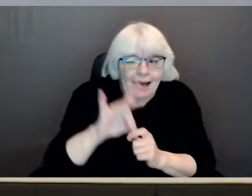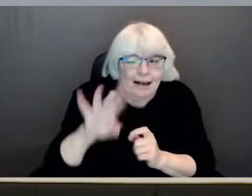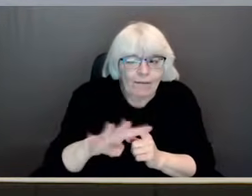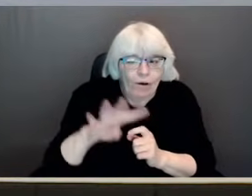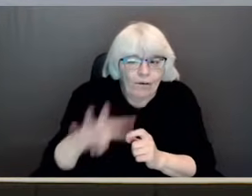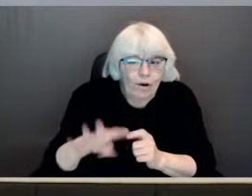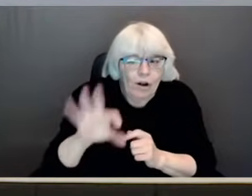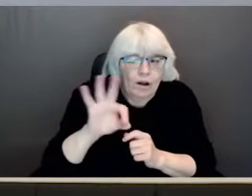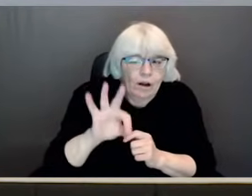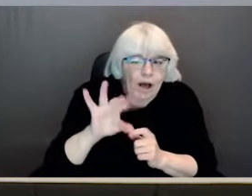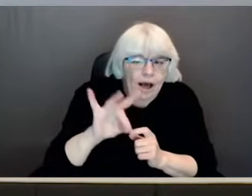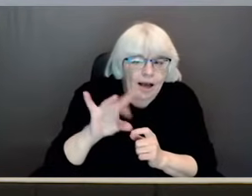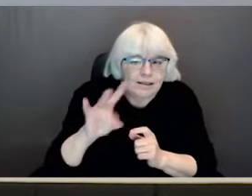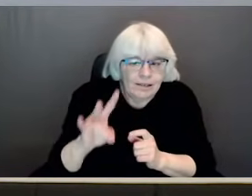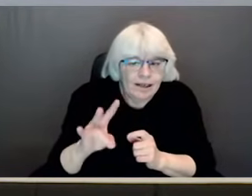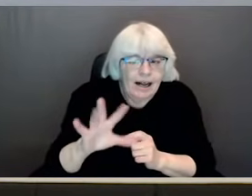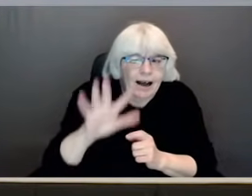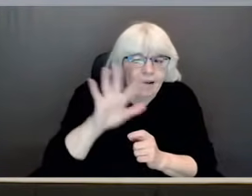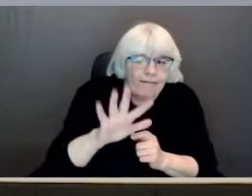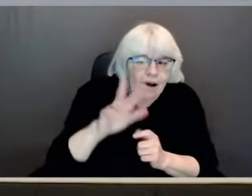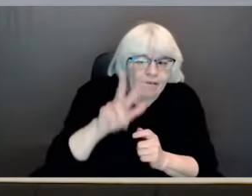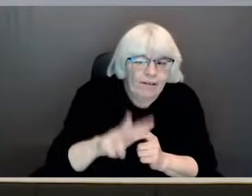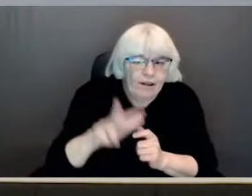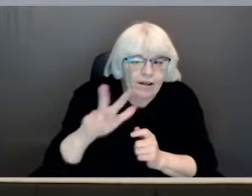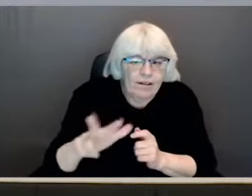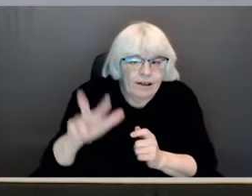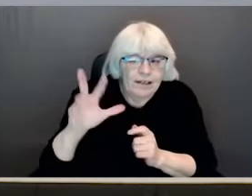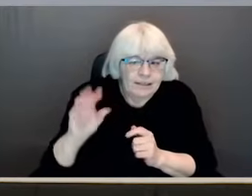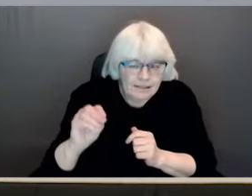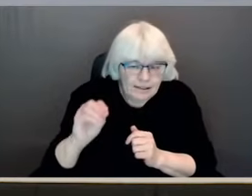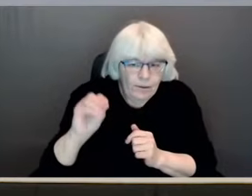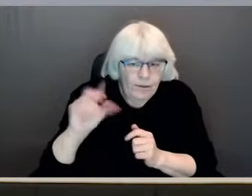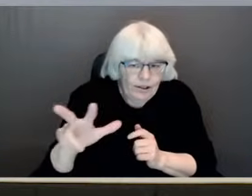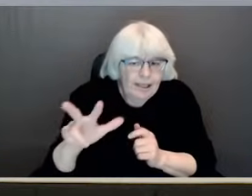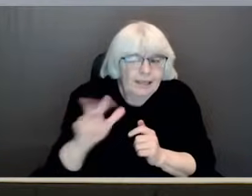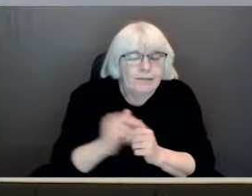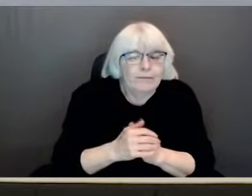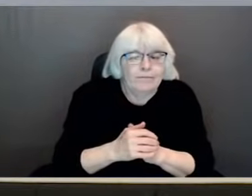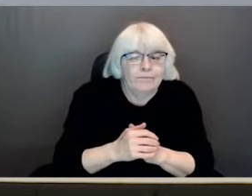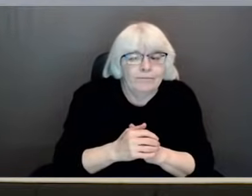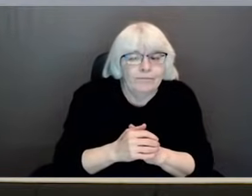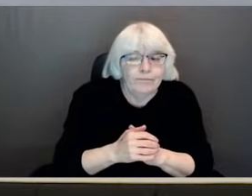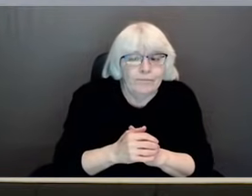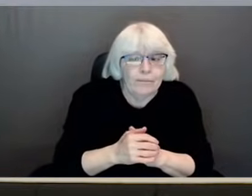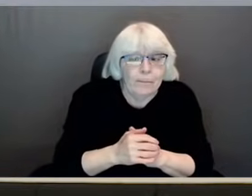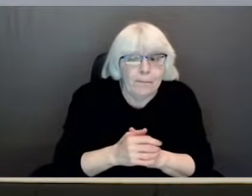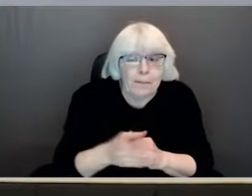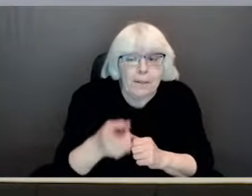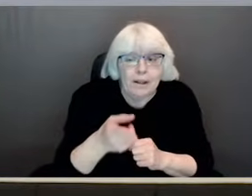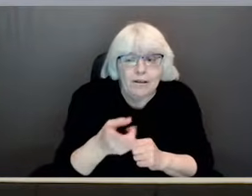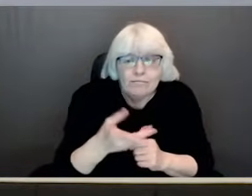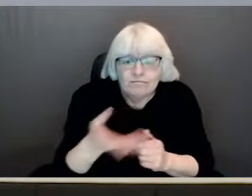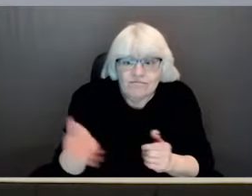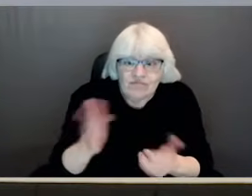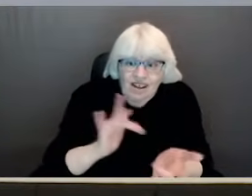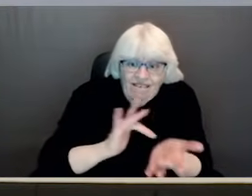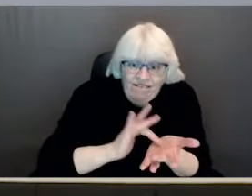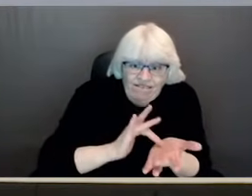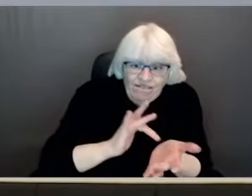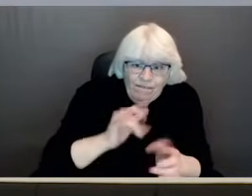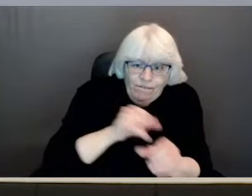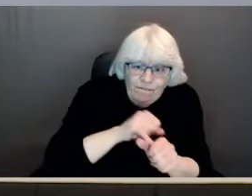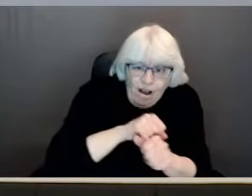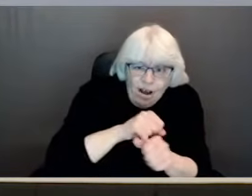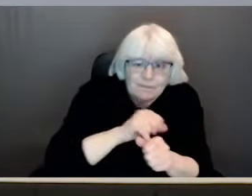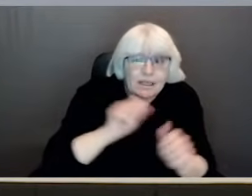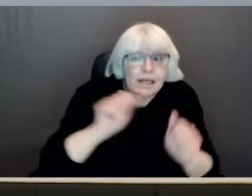1-844-975-3303. Also, a reminder that community pharmacies can now administer the COVID-19 vaccine to anyone aged 12 years of age and older,